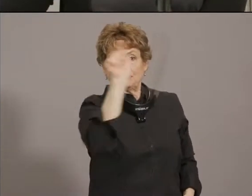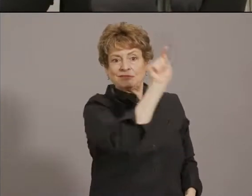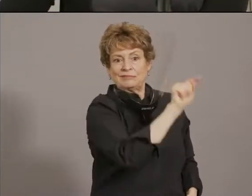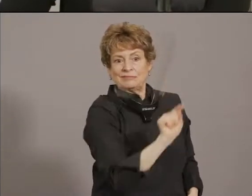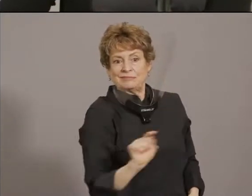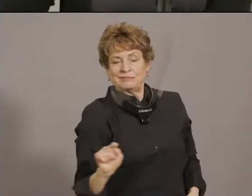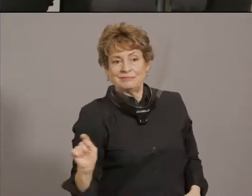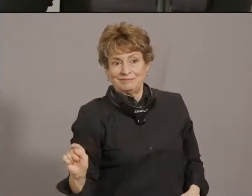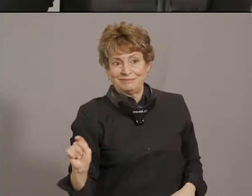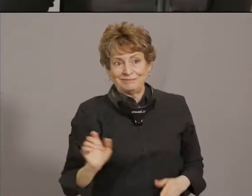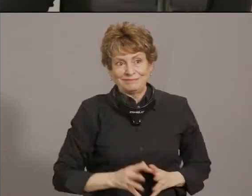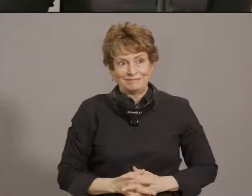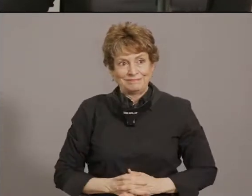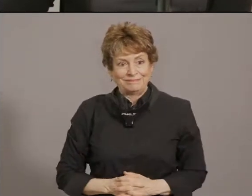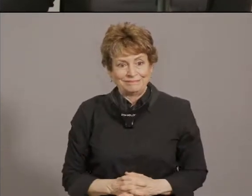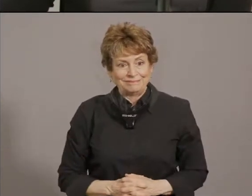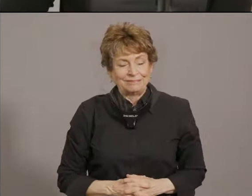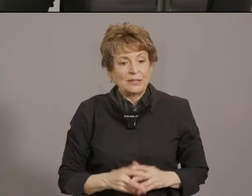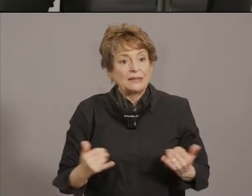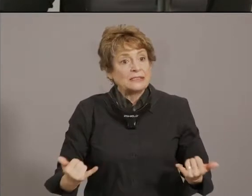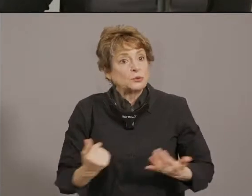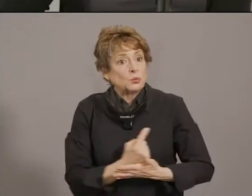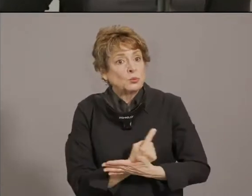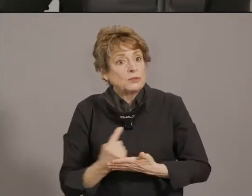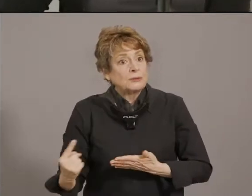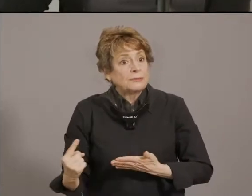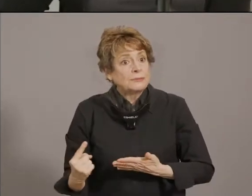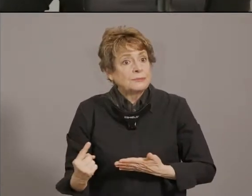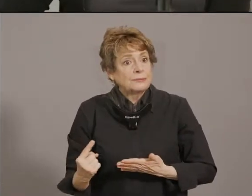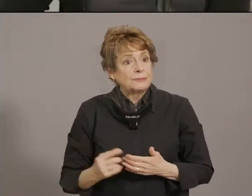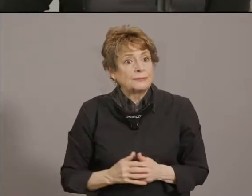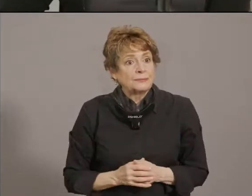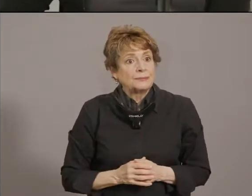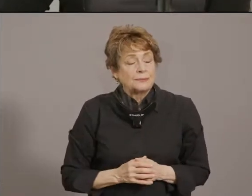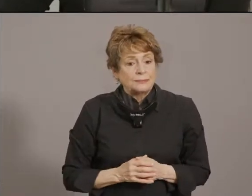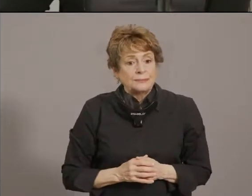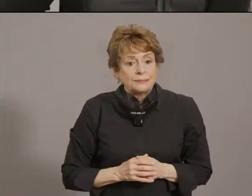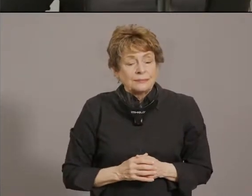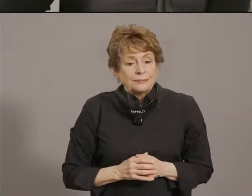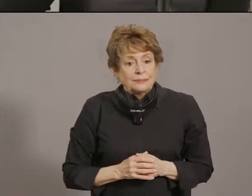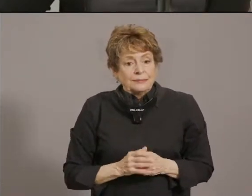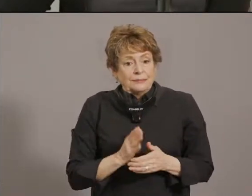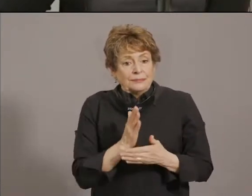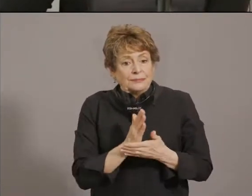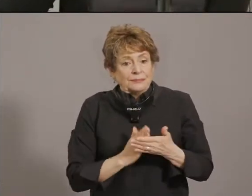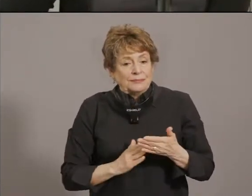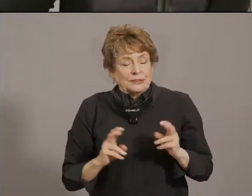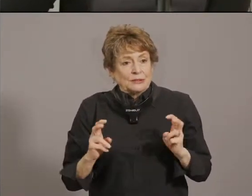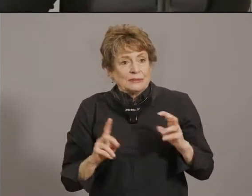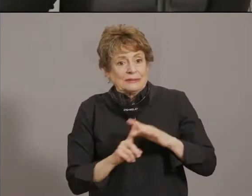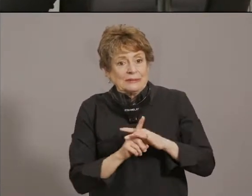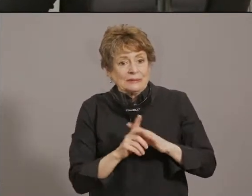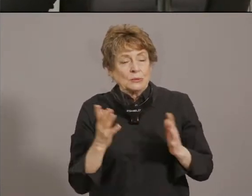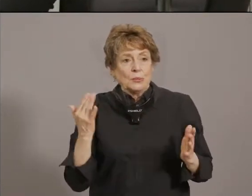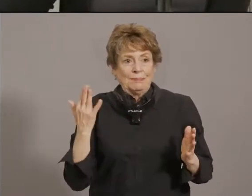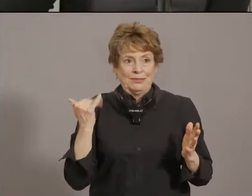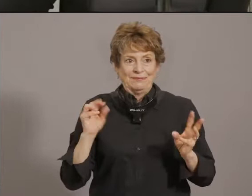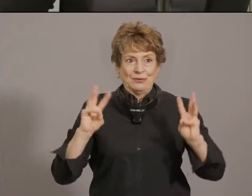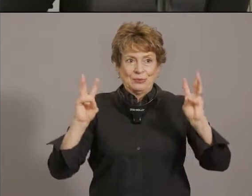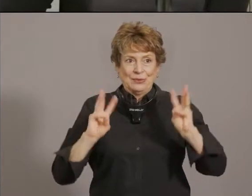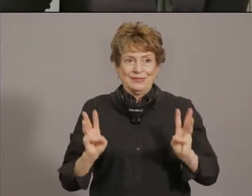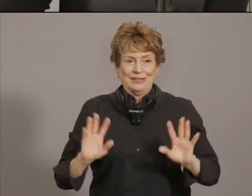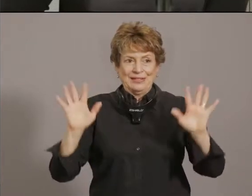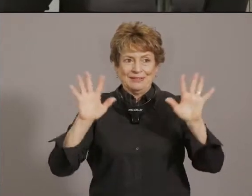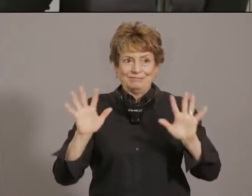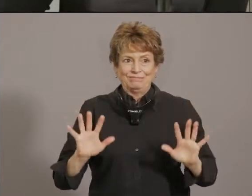For this week has caused some issues with the weather that the country is currently